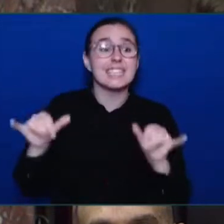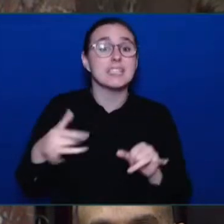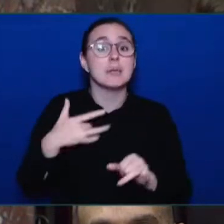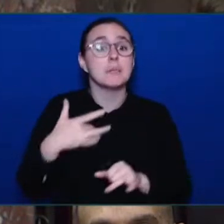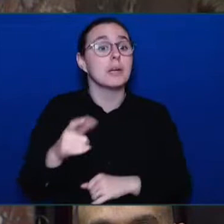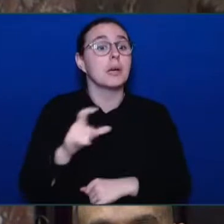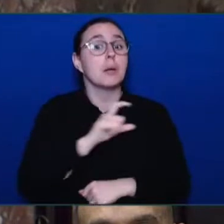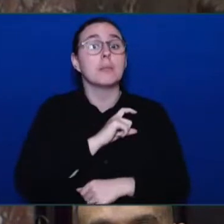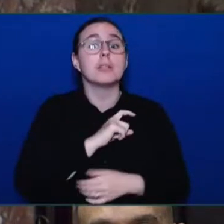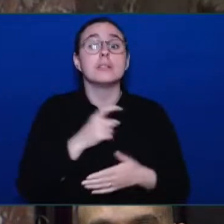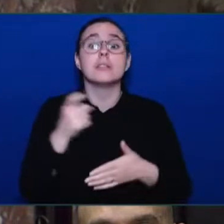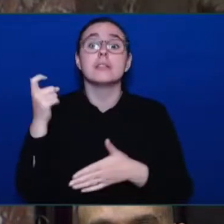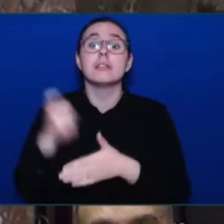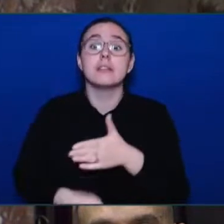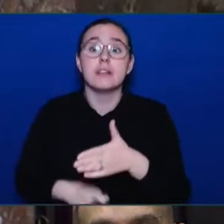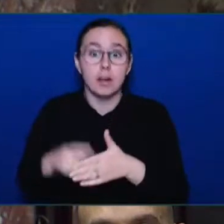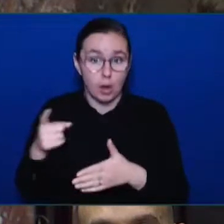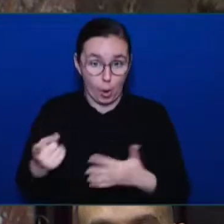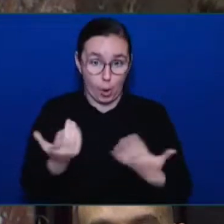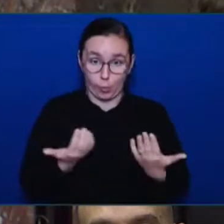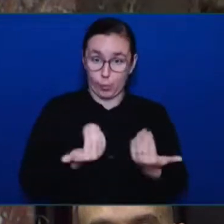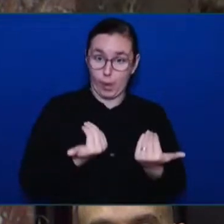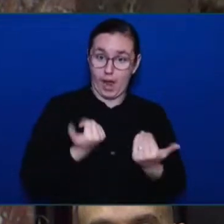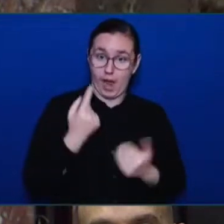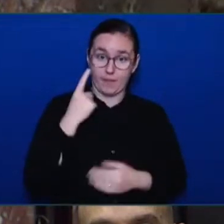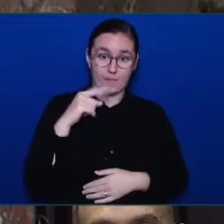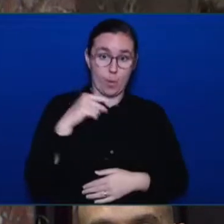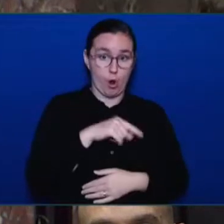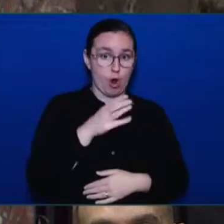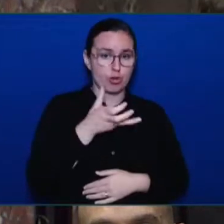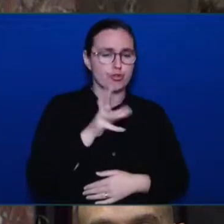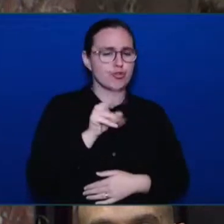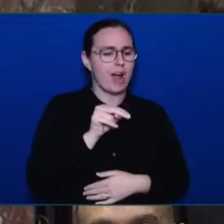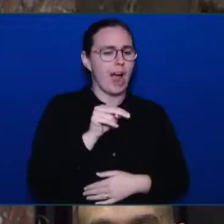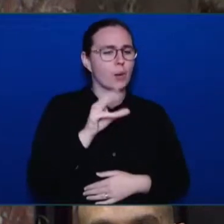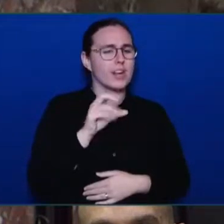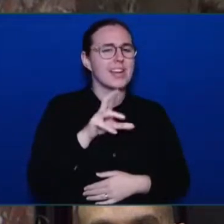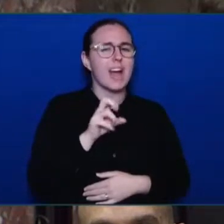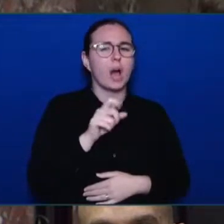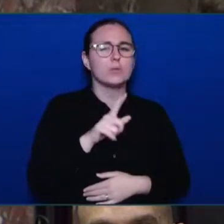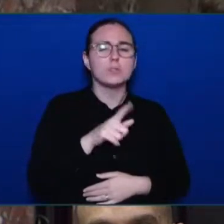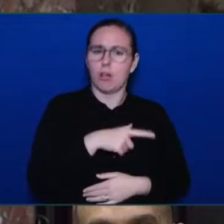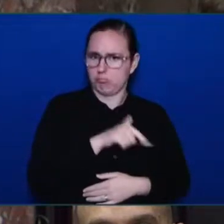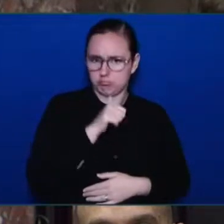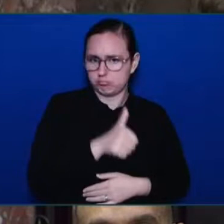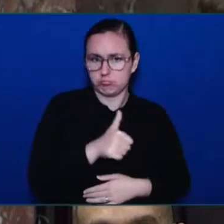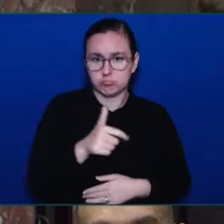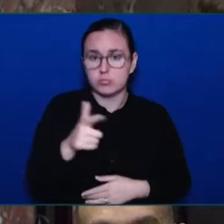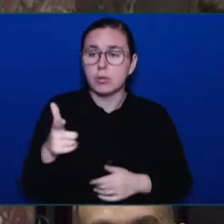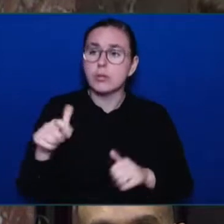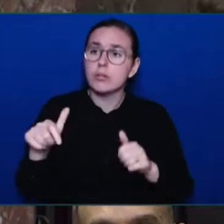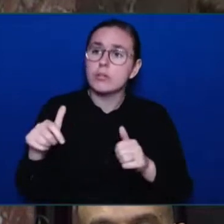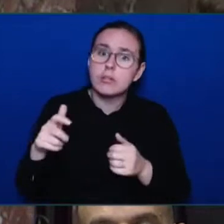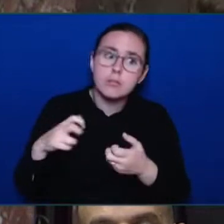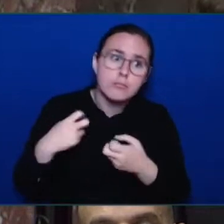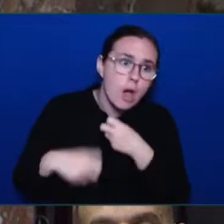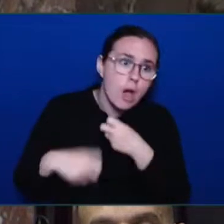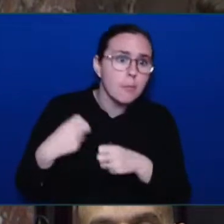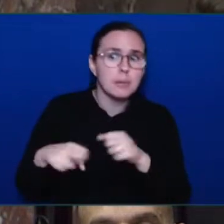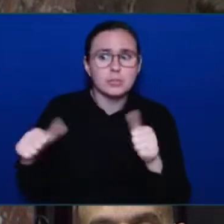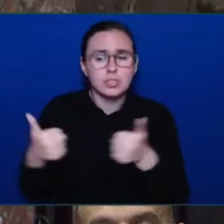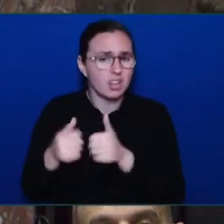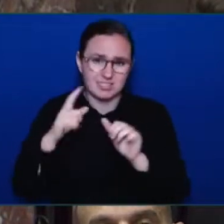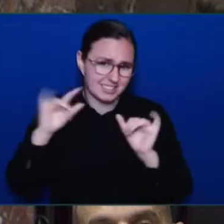same issues as we are. And that is why this national challenge has to be addressed not just by the provinces in conjunction with